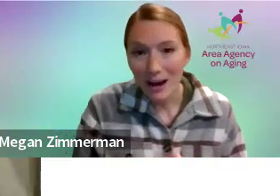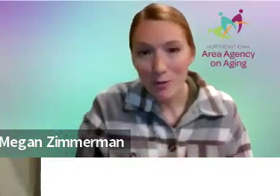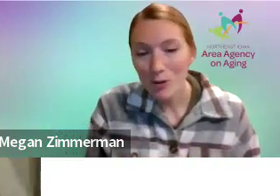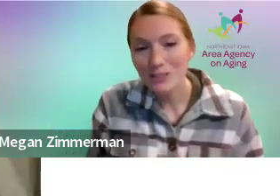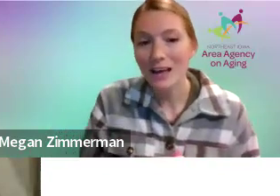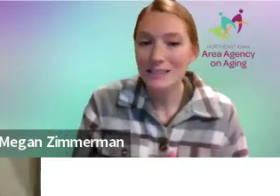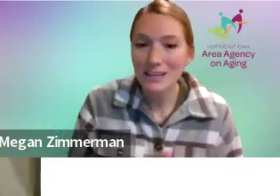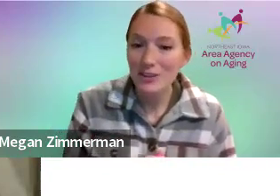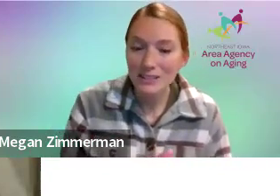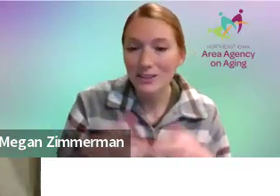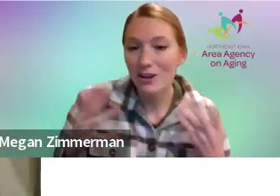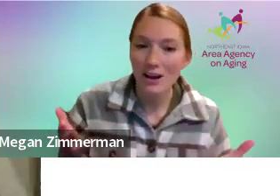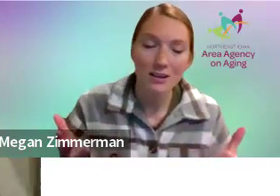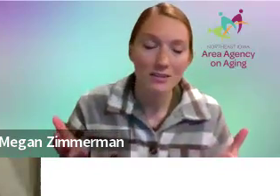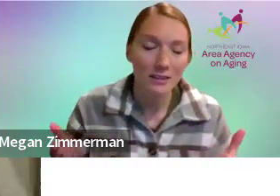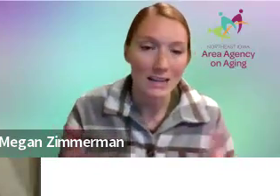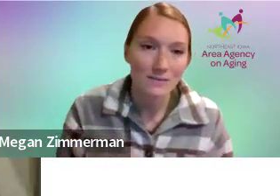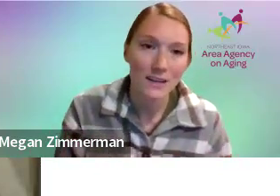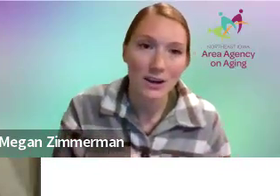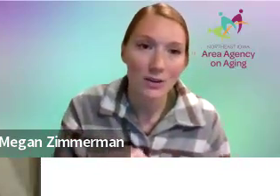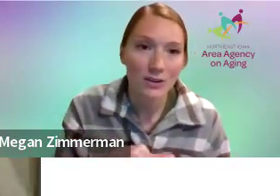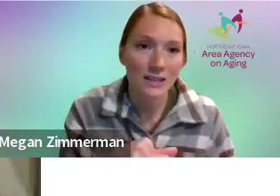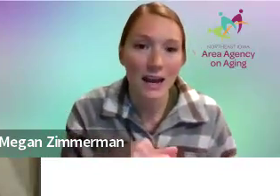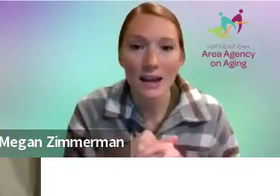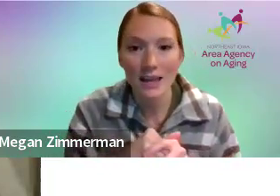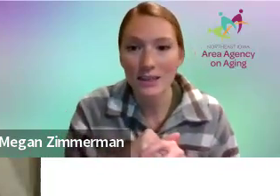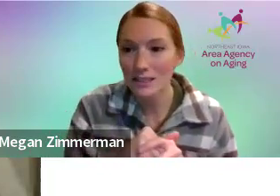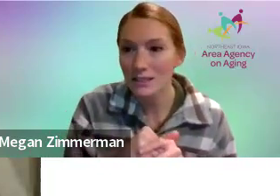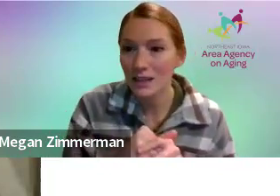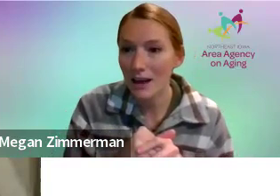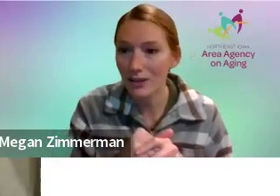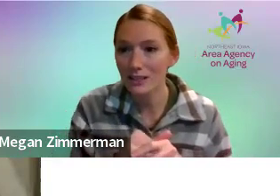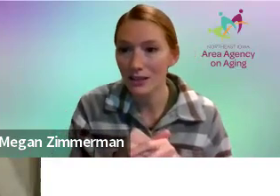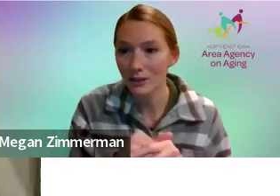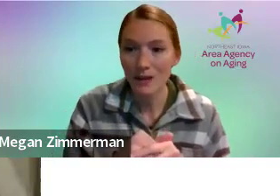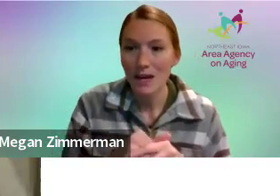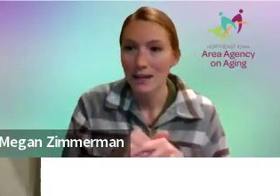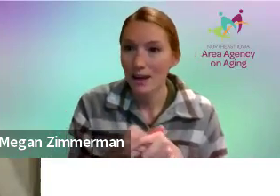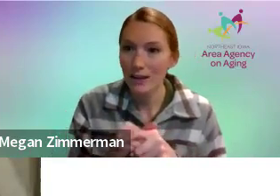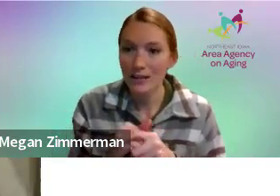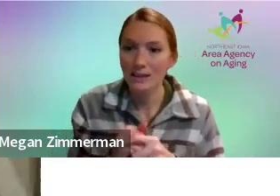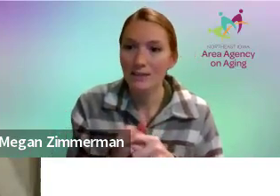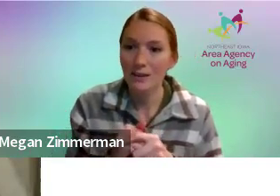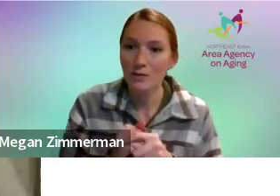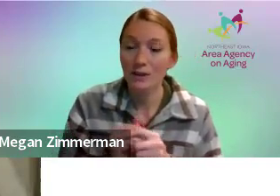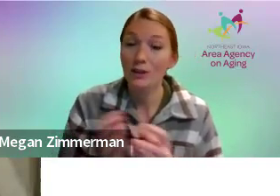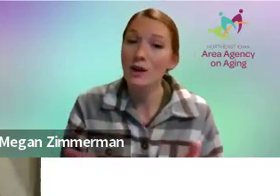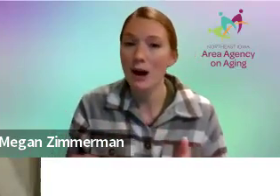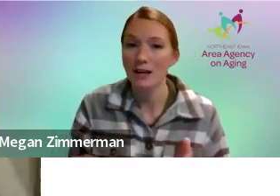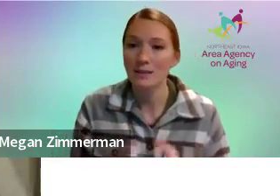Okay, we have a couple more slides here. This is our last video today, and this is Kevin Dill. Kevin is